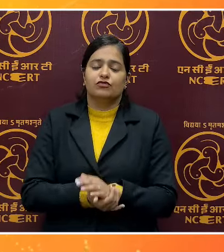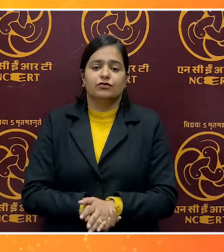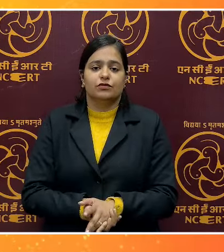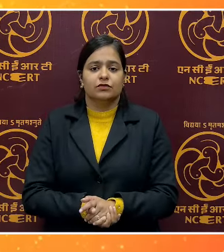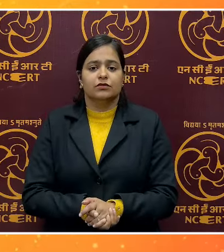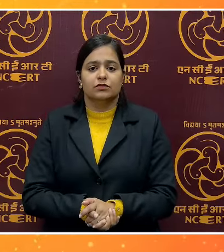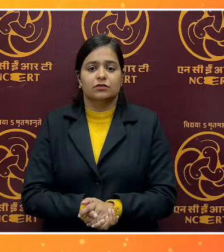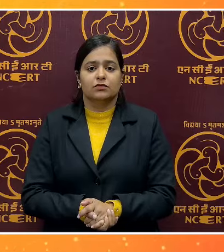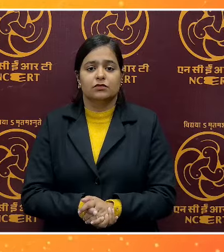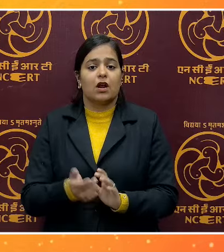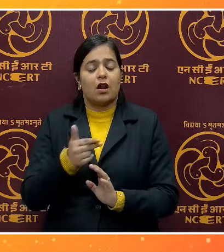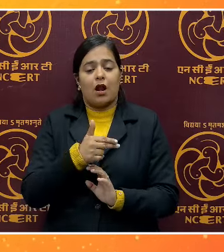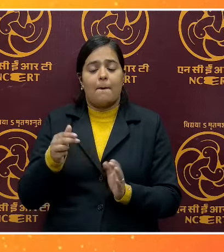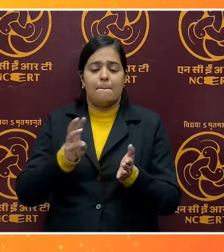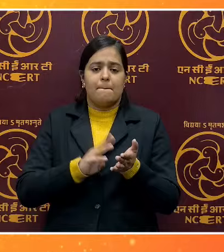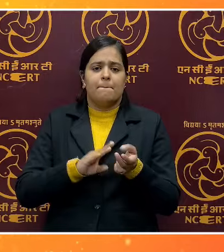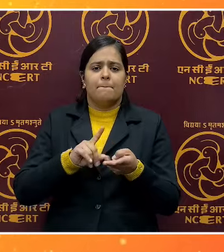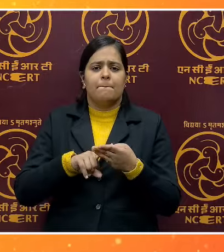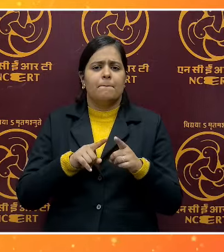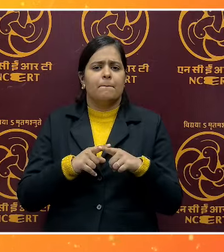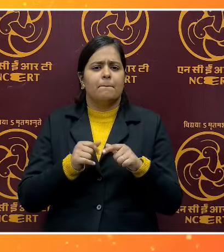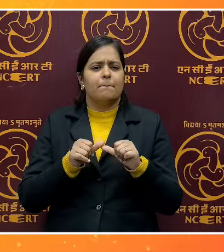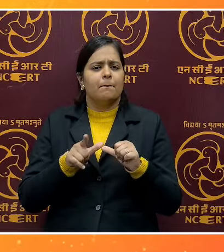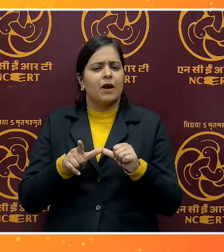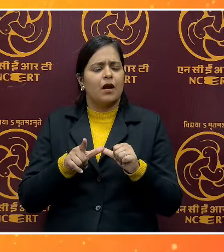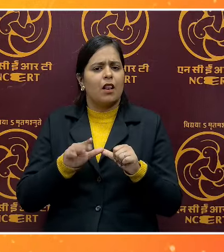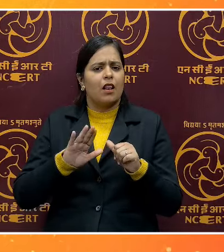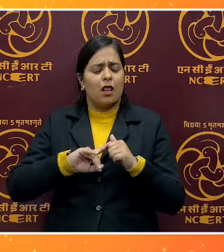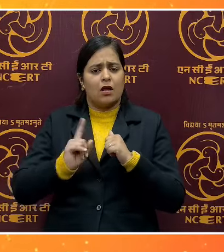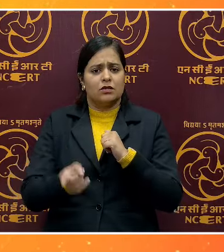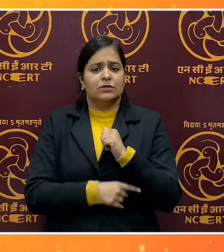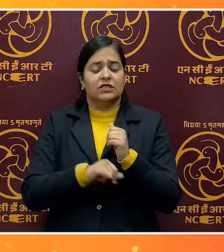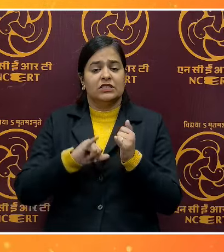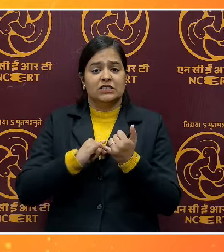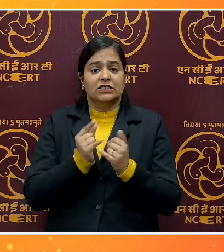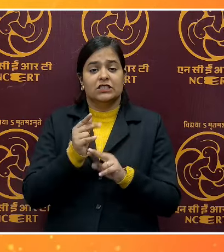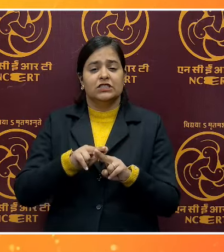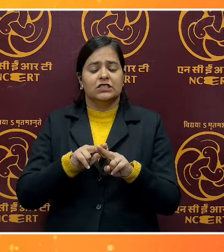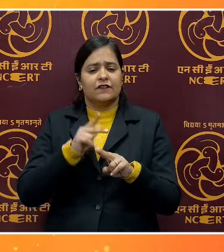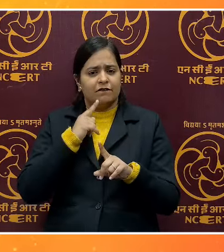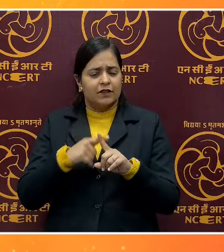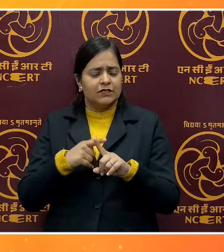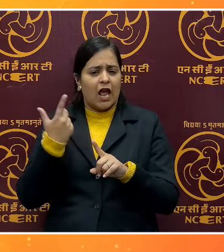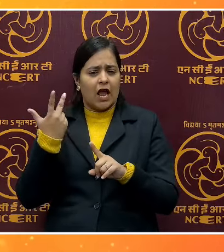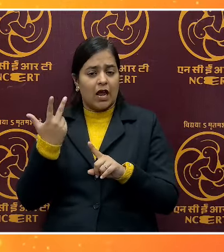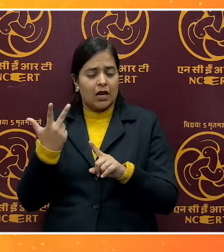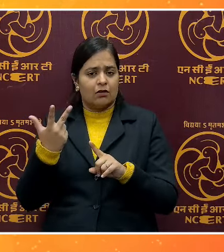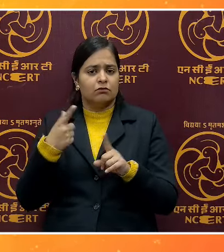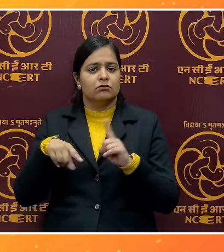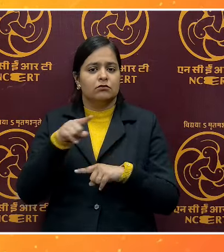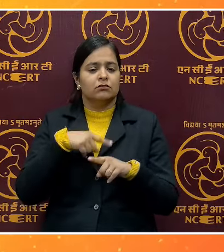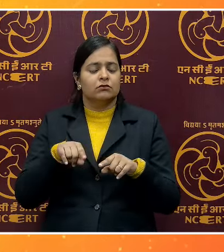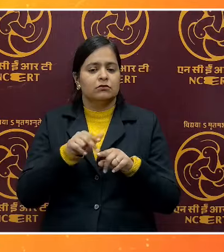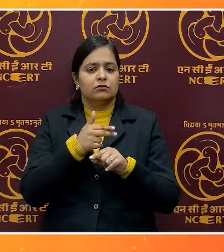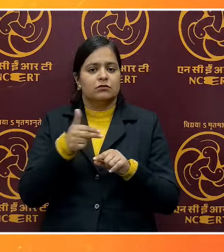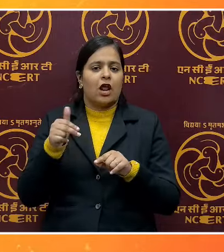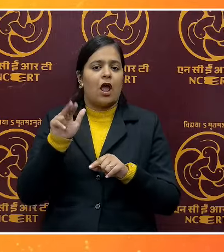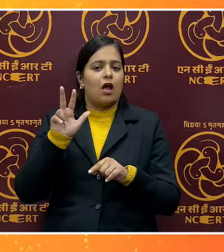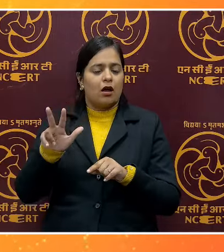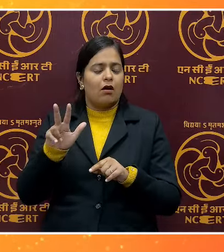The name of the metal ends with the suffix ate. We have to write ate with the name